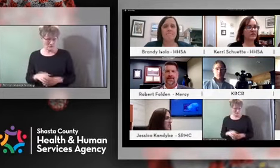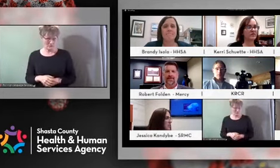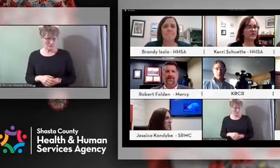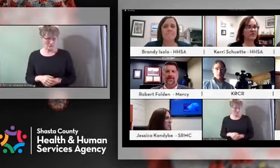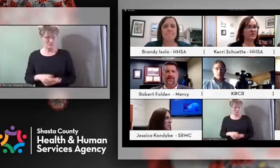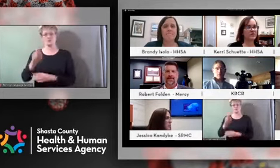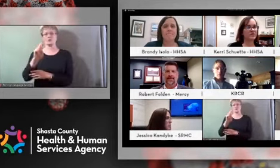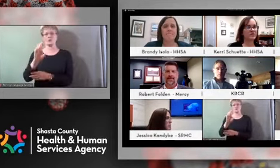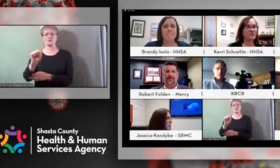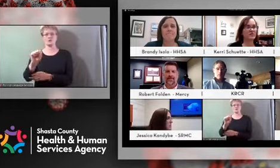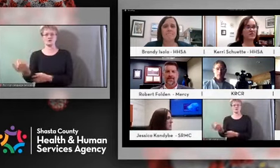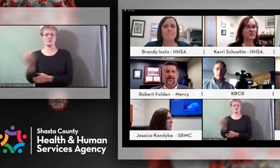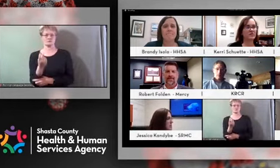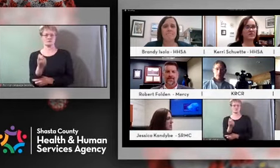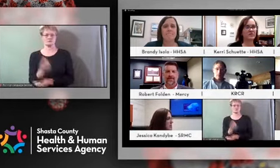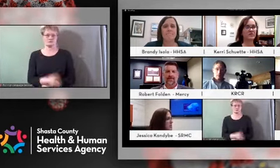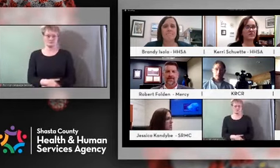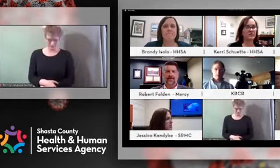more. I was noticing you were taking Facebook questions from the public. Are there any questions there that you'd want to give answers to